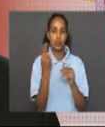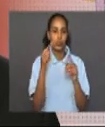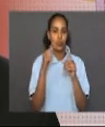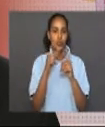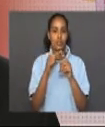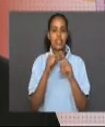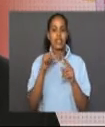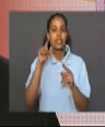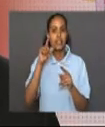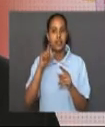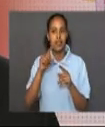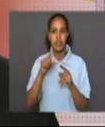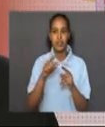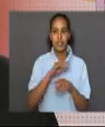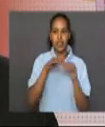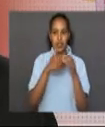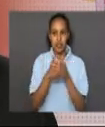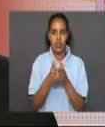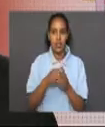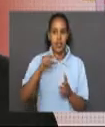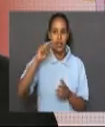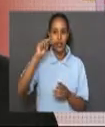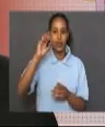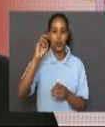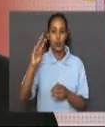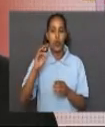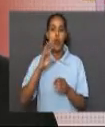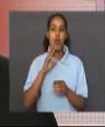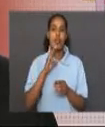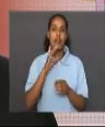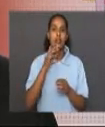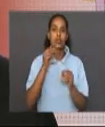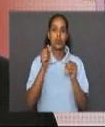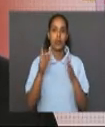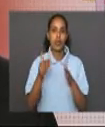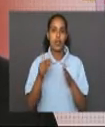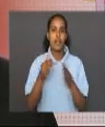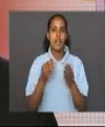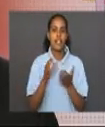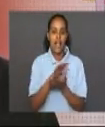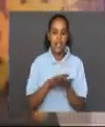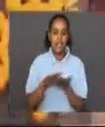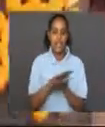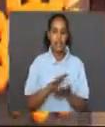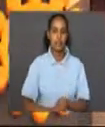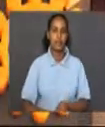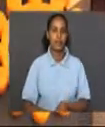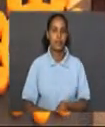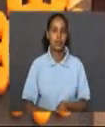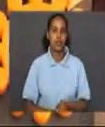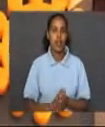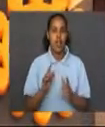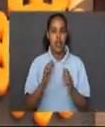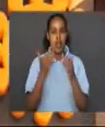to synthesize nitrate, which is a water-soluble fertilizer.